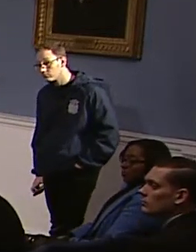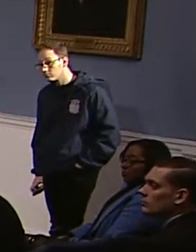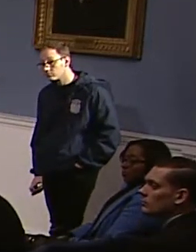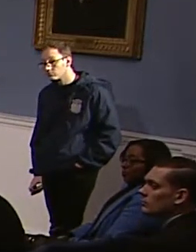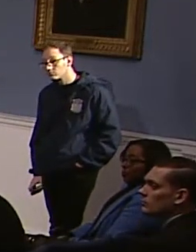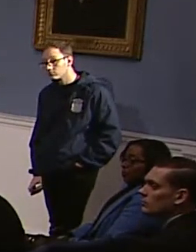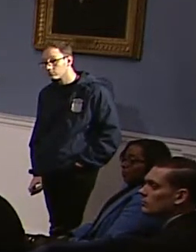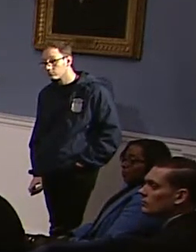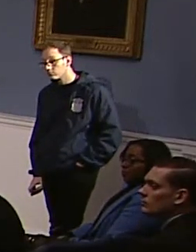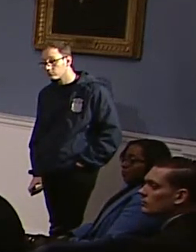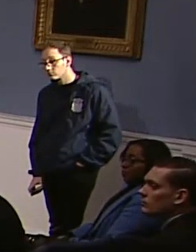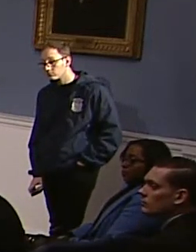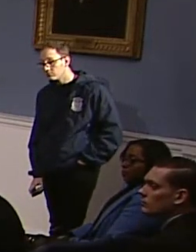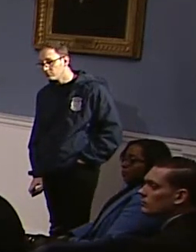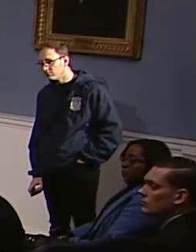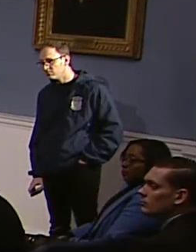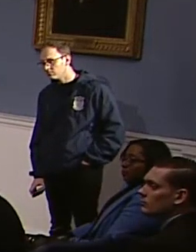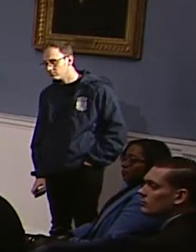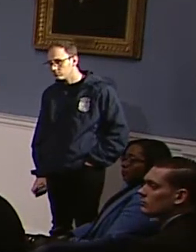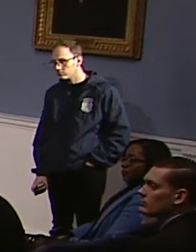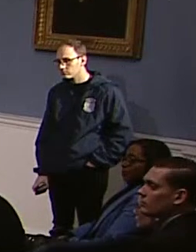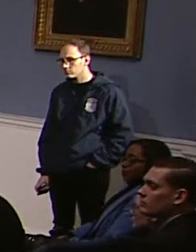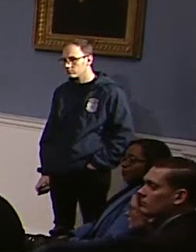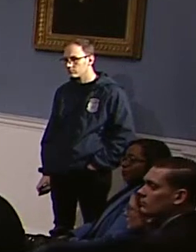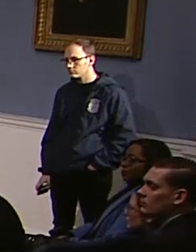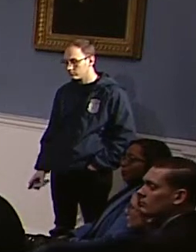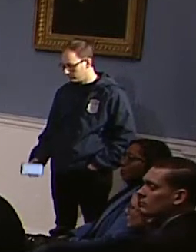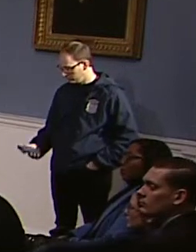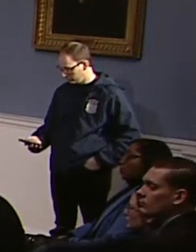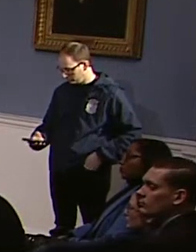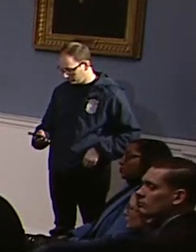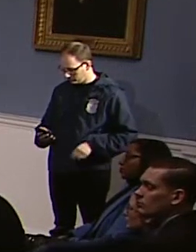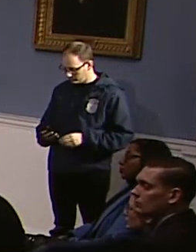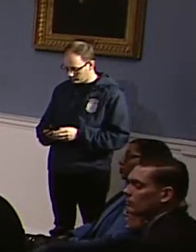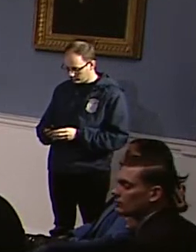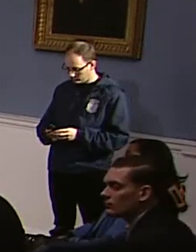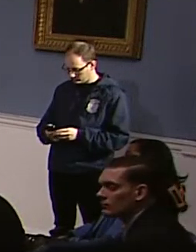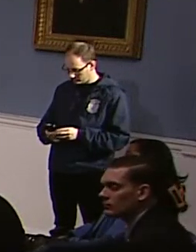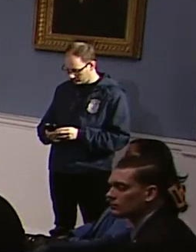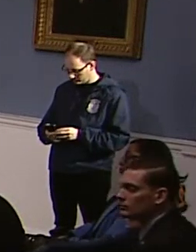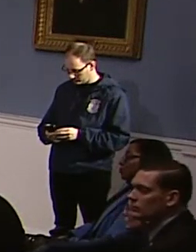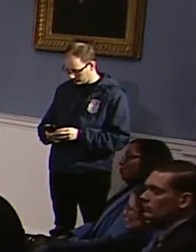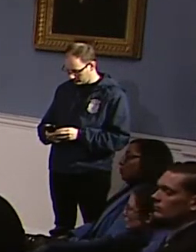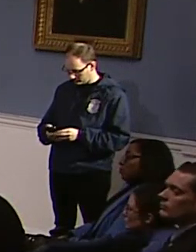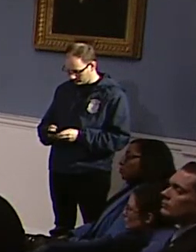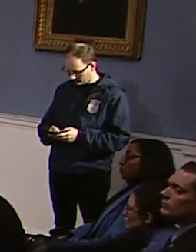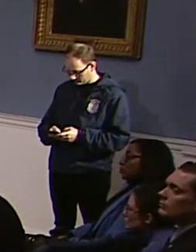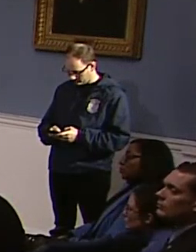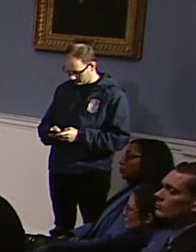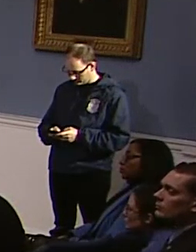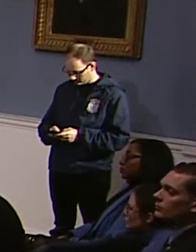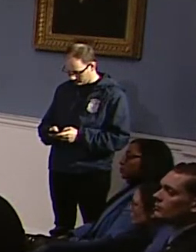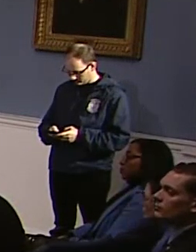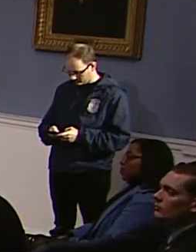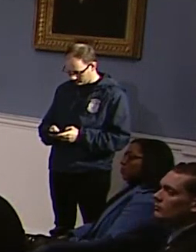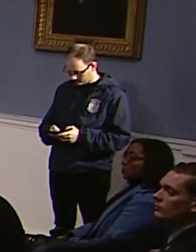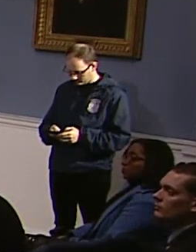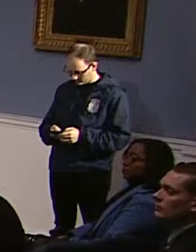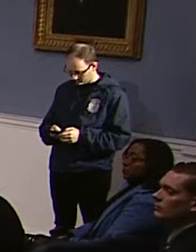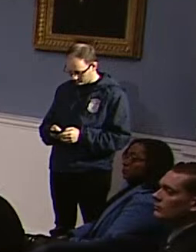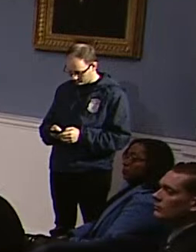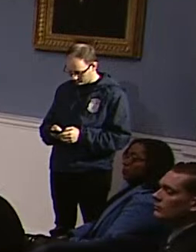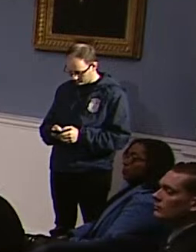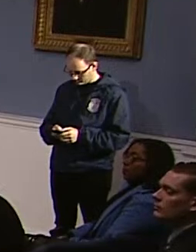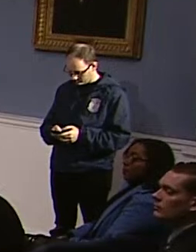You've outlined impressive strategies, equipment, etc. But the mayor had mentioned that a